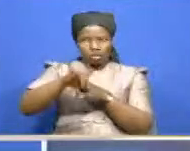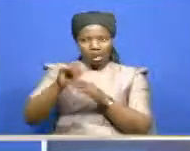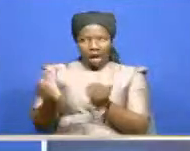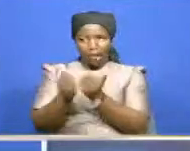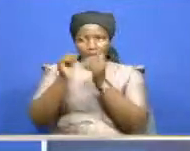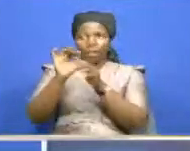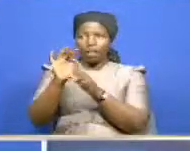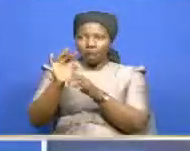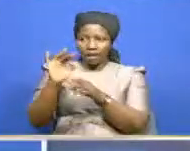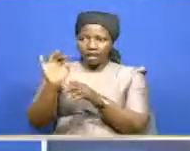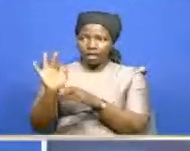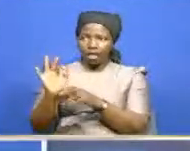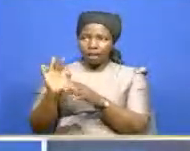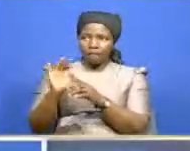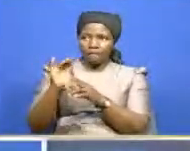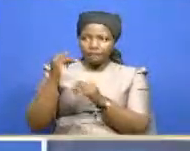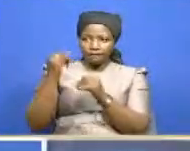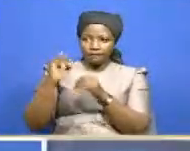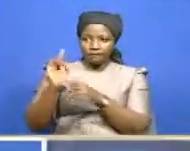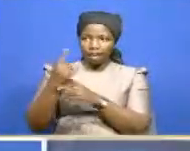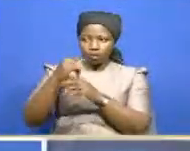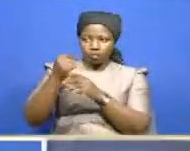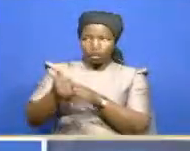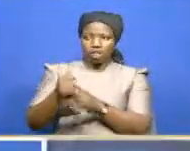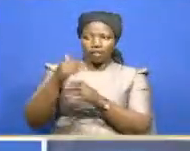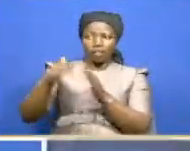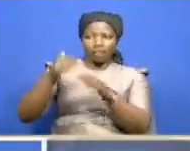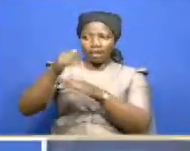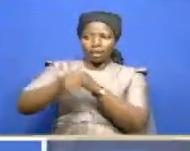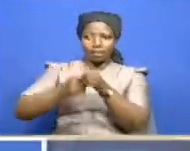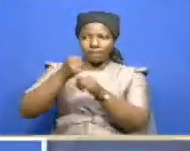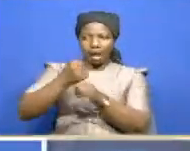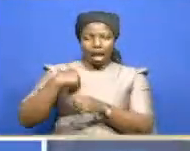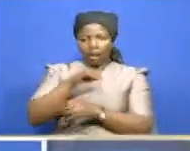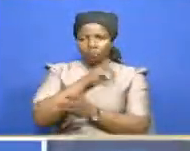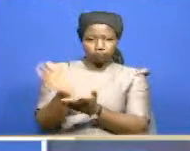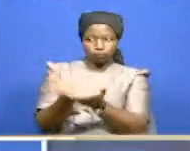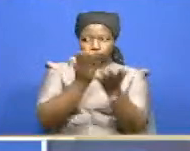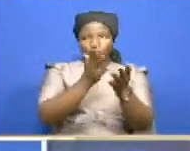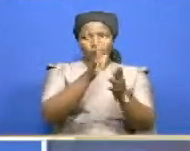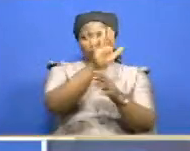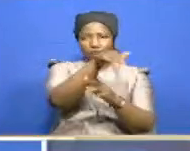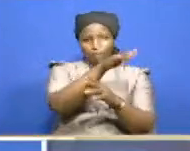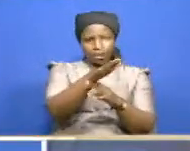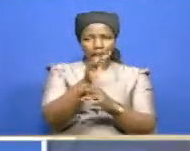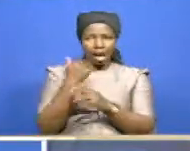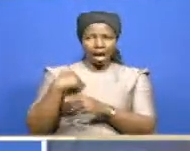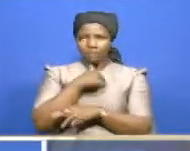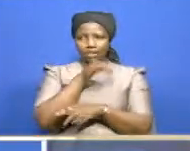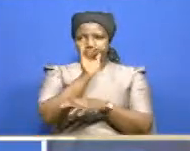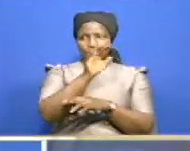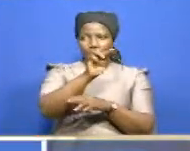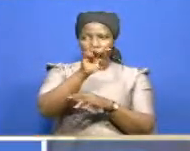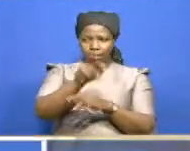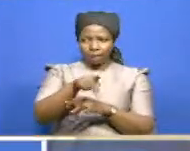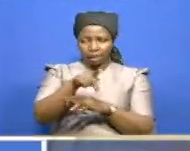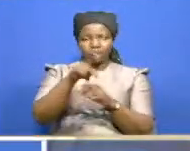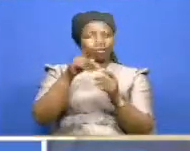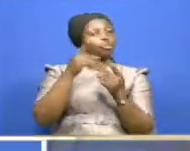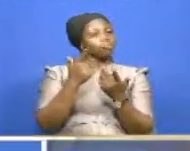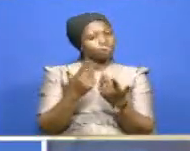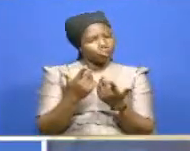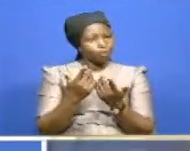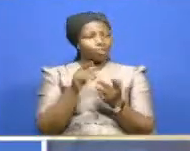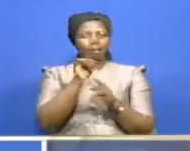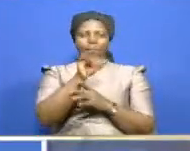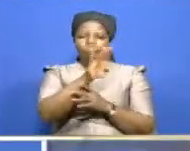work plan how it should be implemented. We take it to the assemblies. We will persuade members of the county assembly that this bill is for the benefit of all